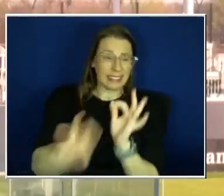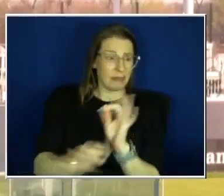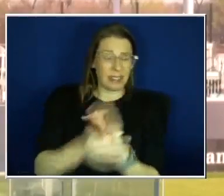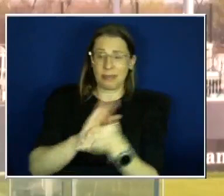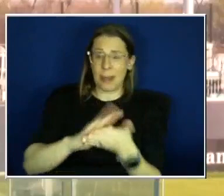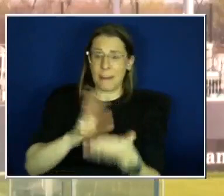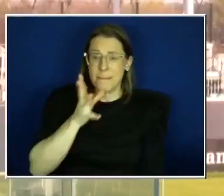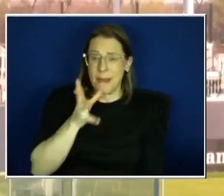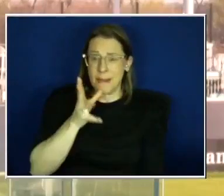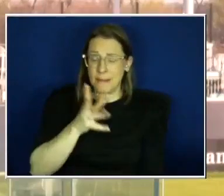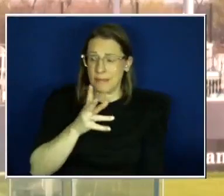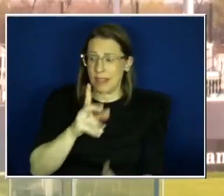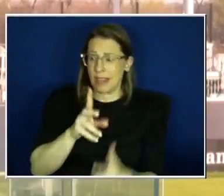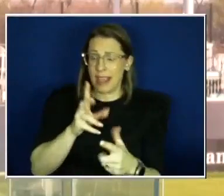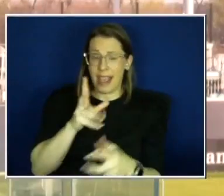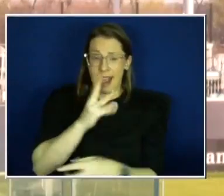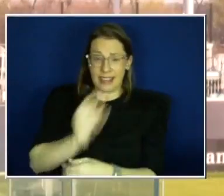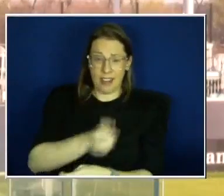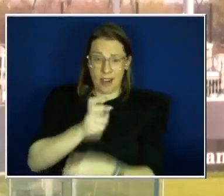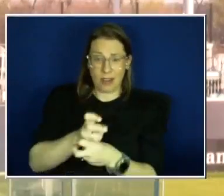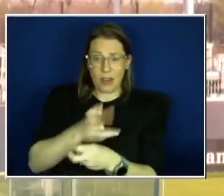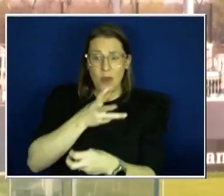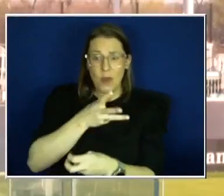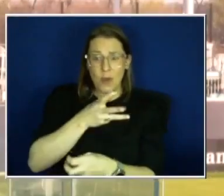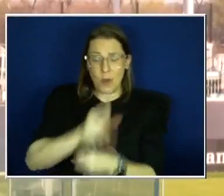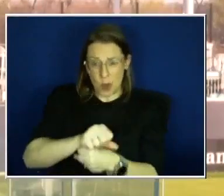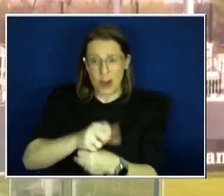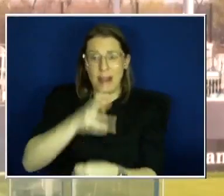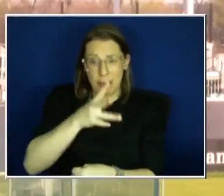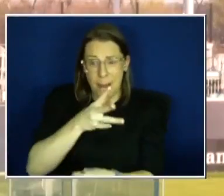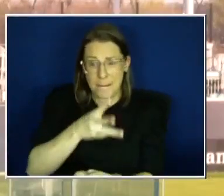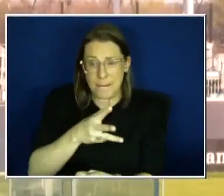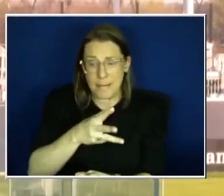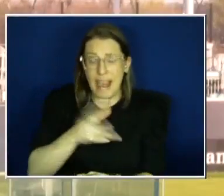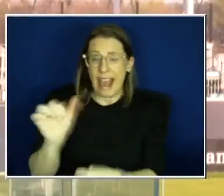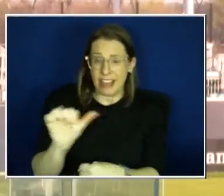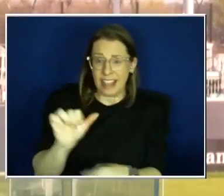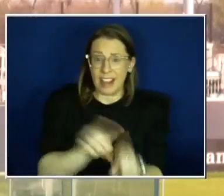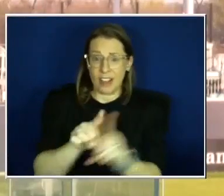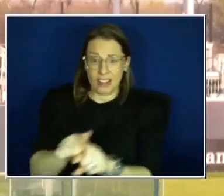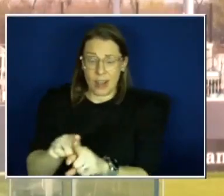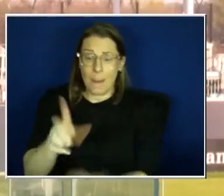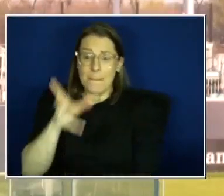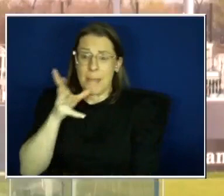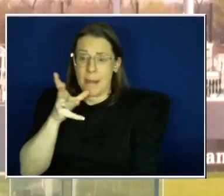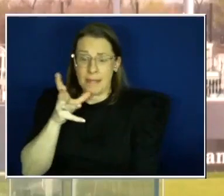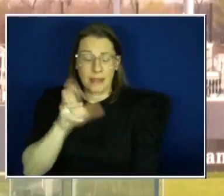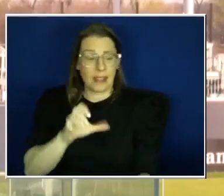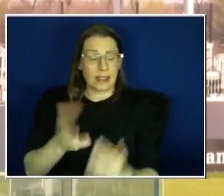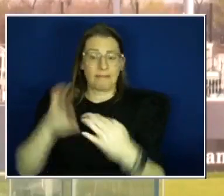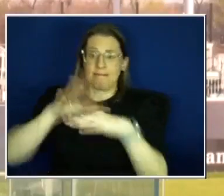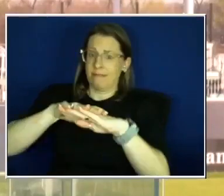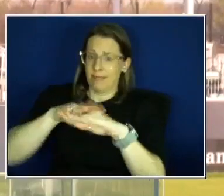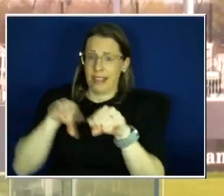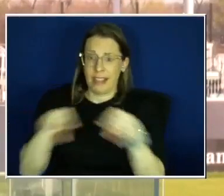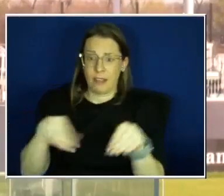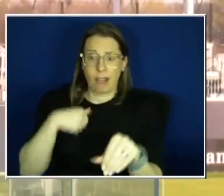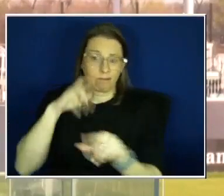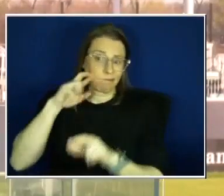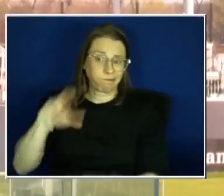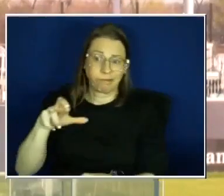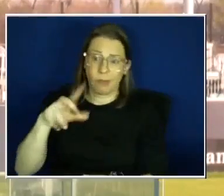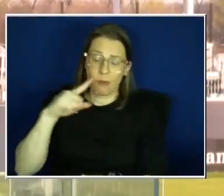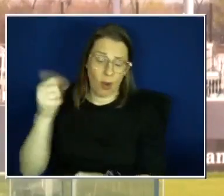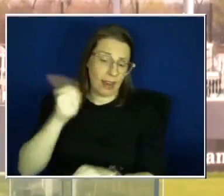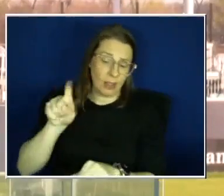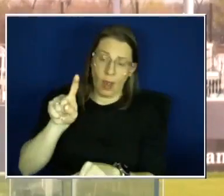be a working mom. But to be an athlete who is also a mom is just another level. And I have so much respect for anyone